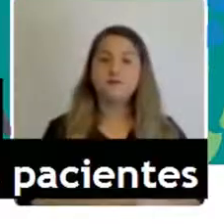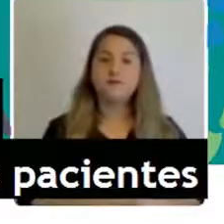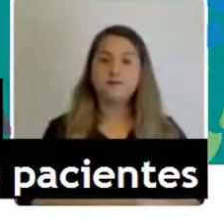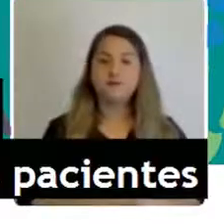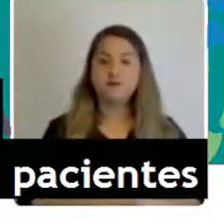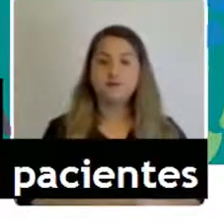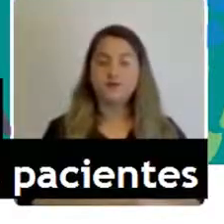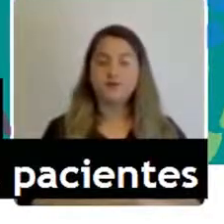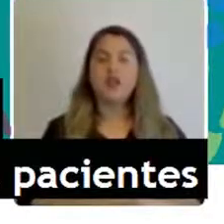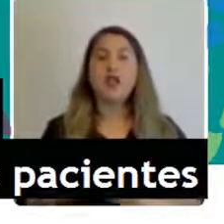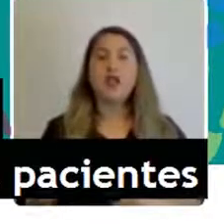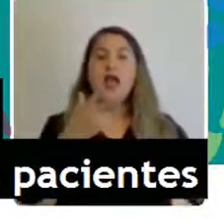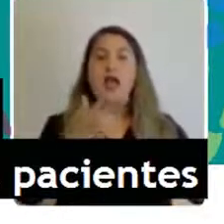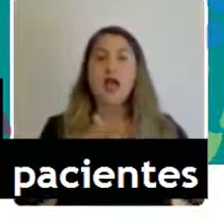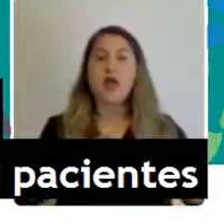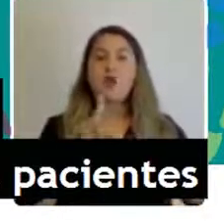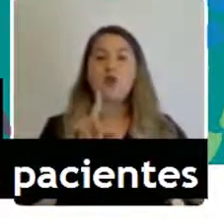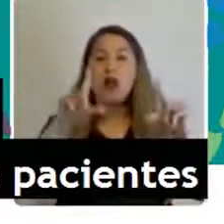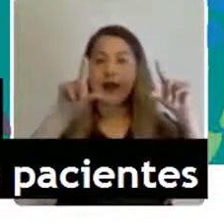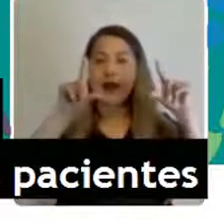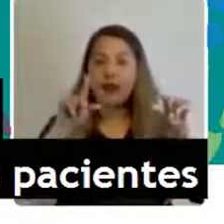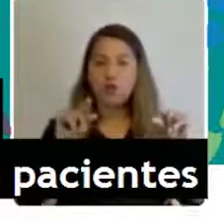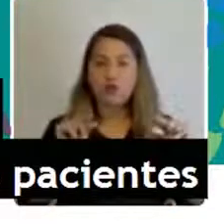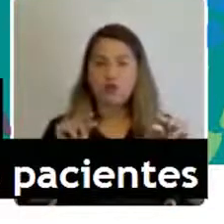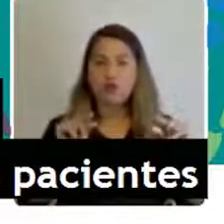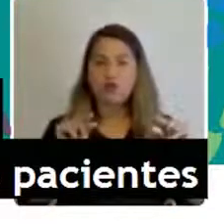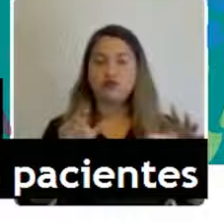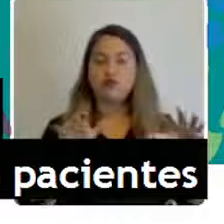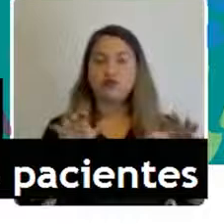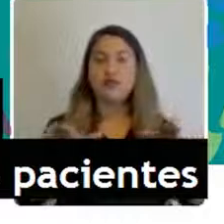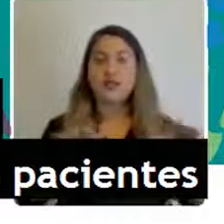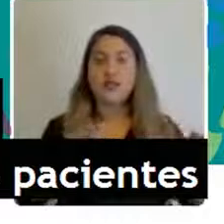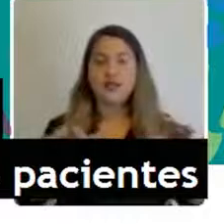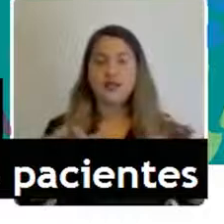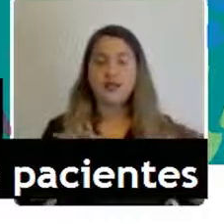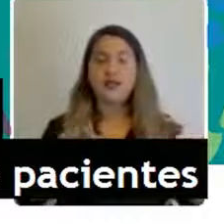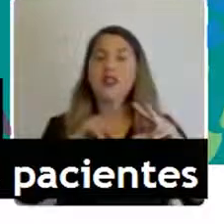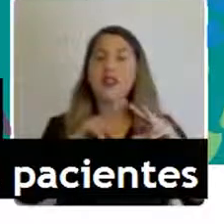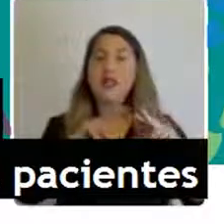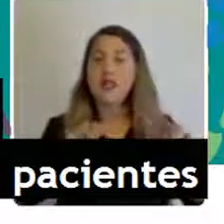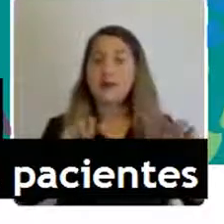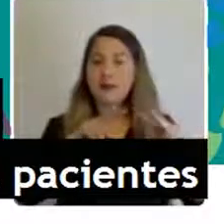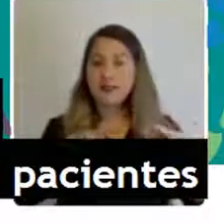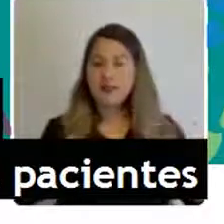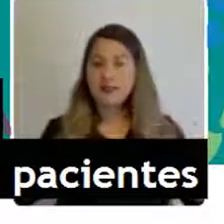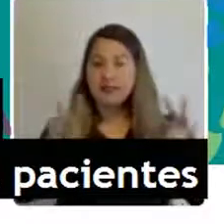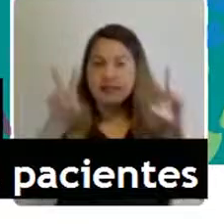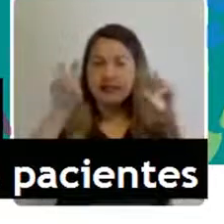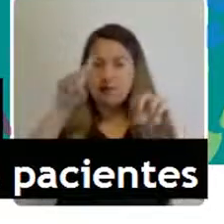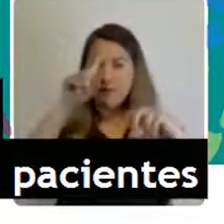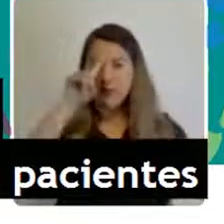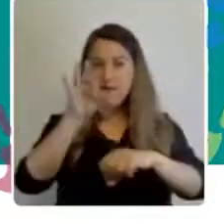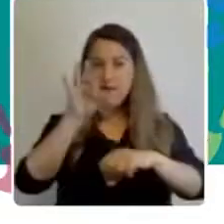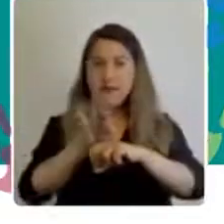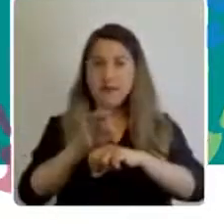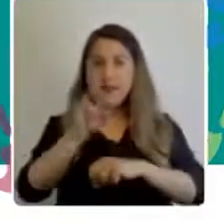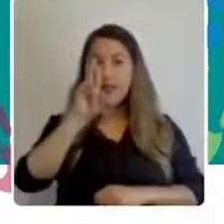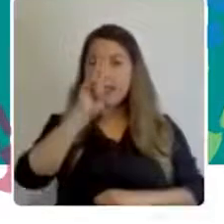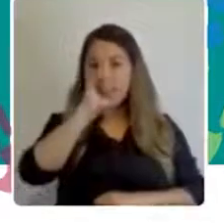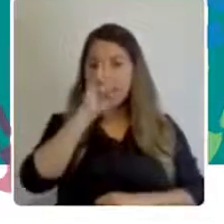products that has resulted as much from trying to keep the patients who are